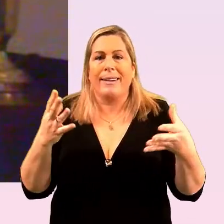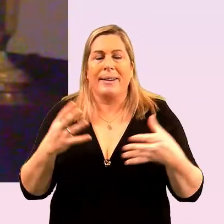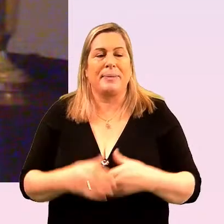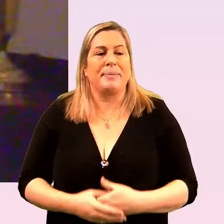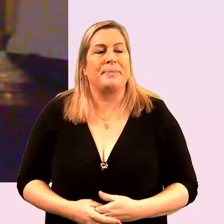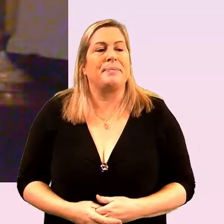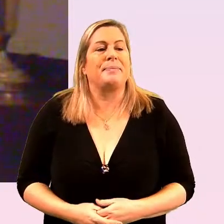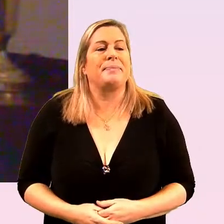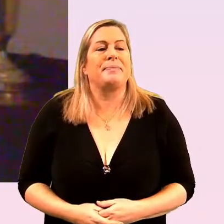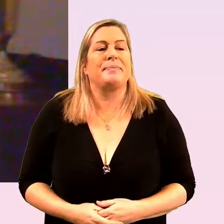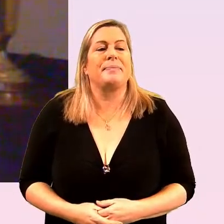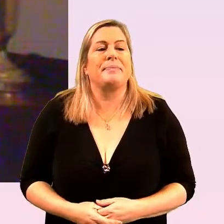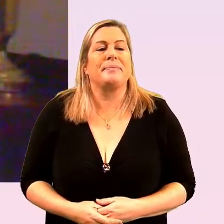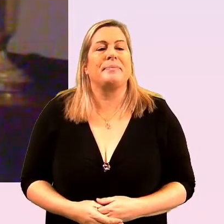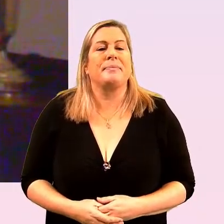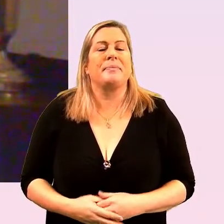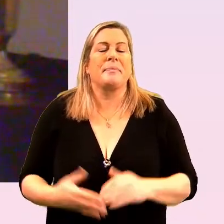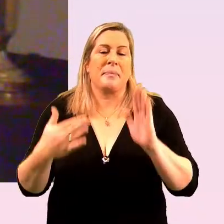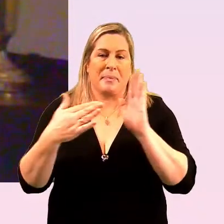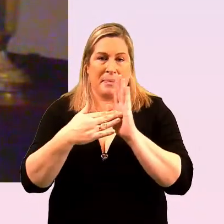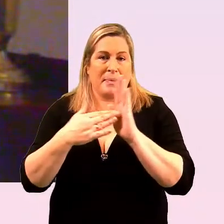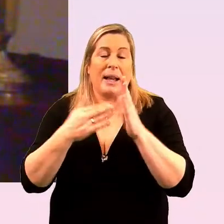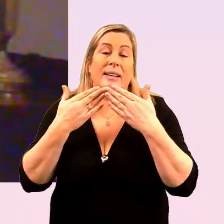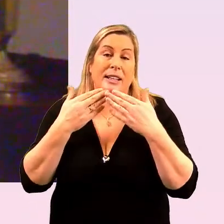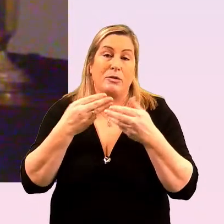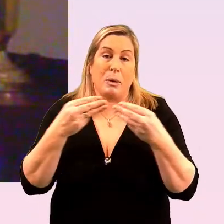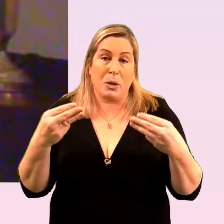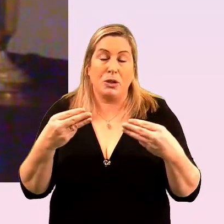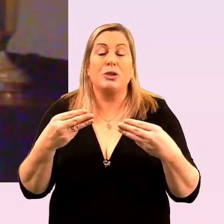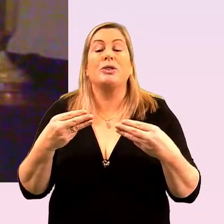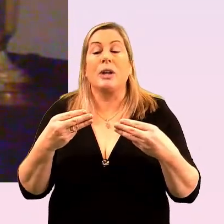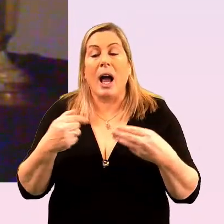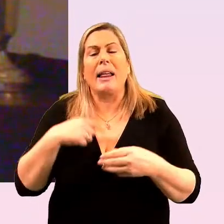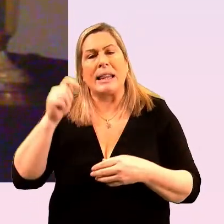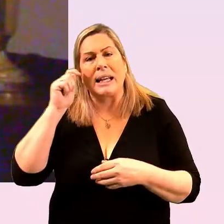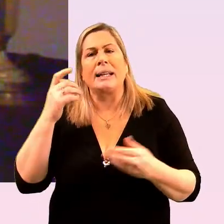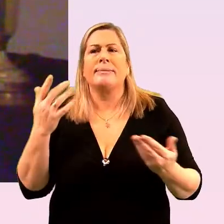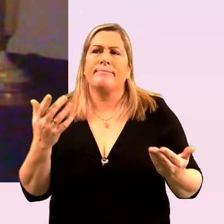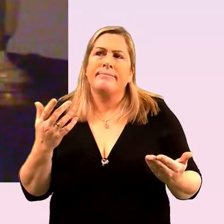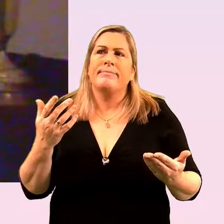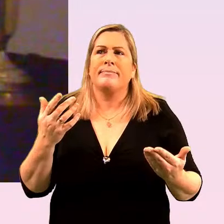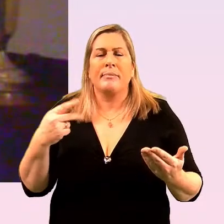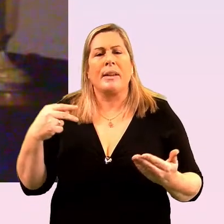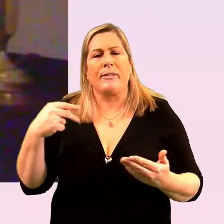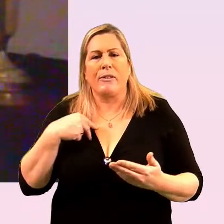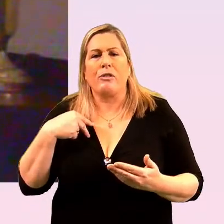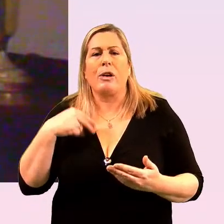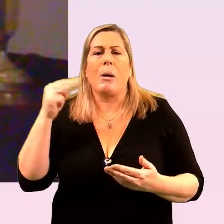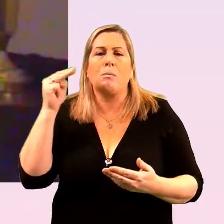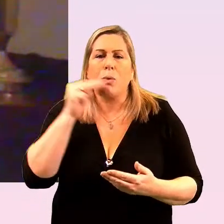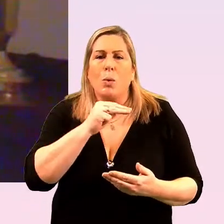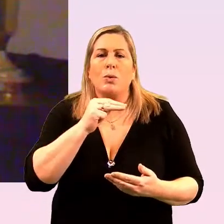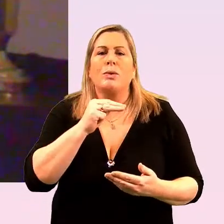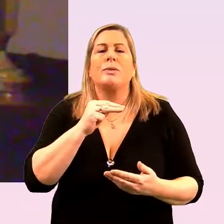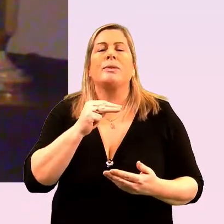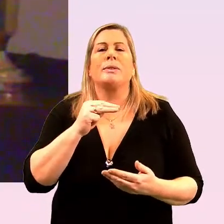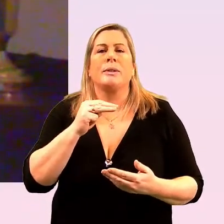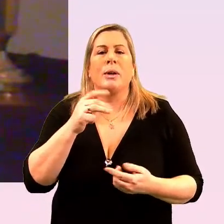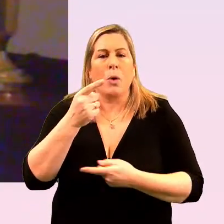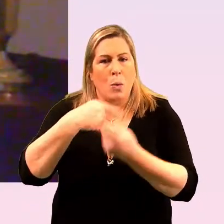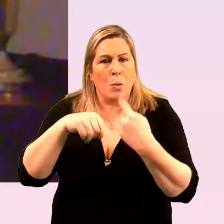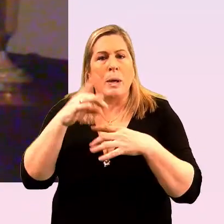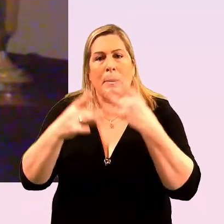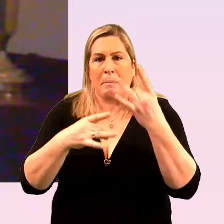I am indeed, and thank you so much for that, Paul. I mean, I think it's very important that we make